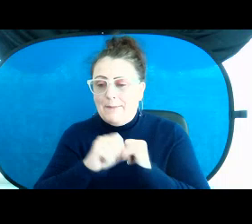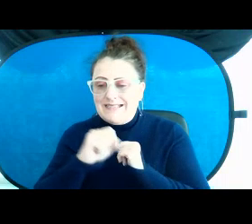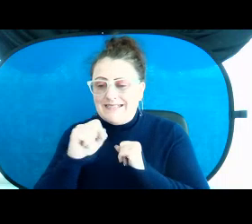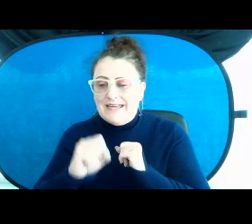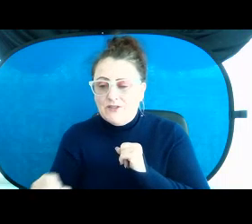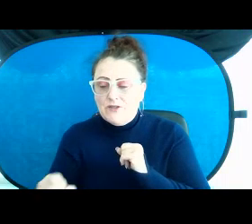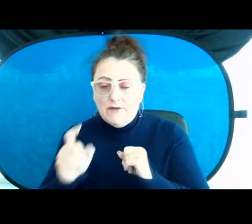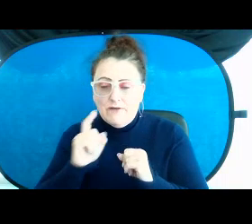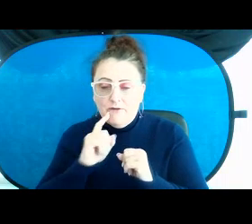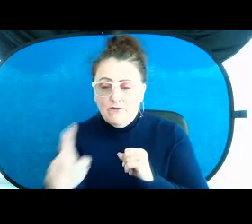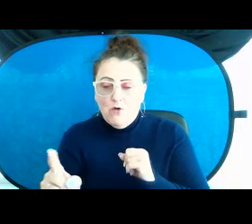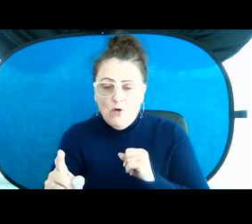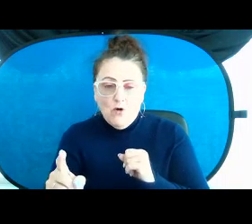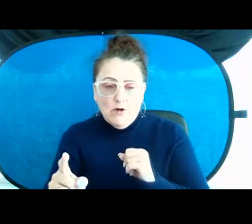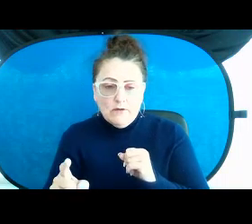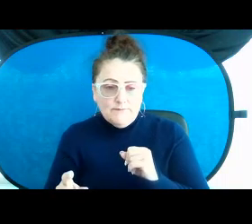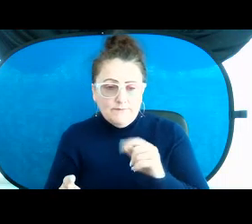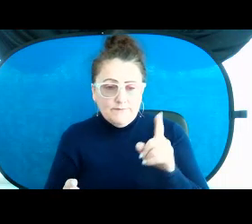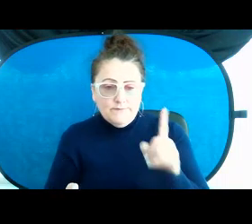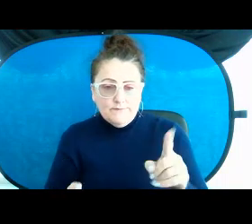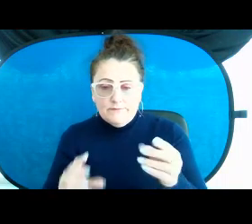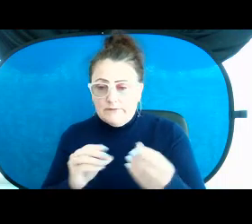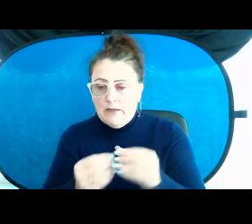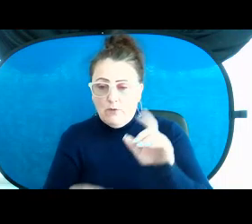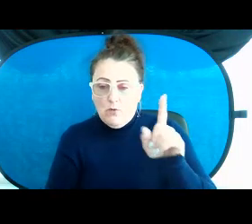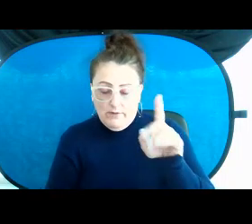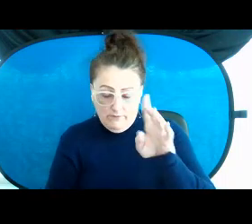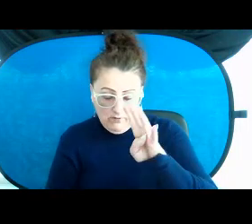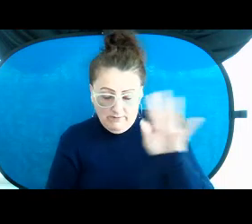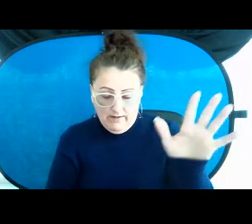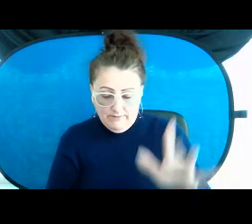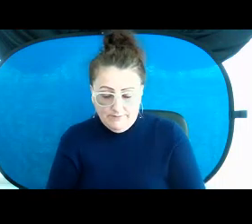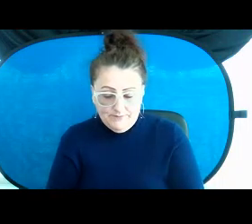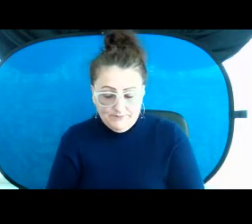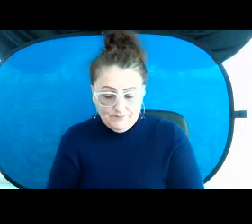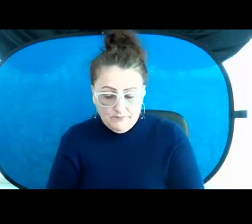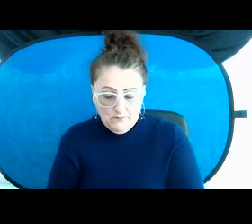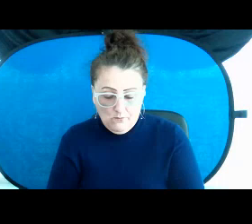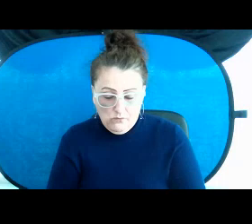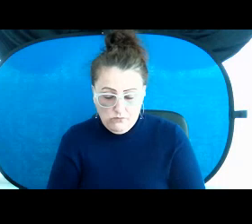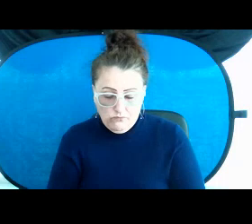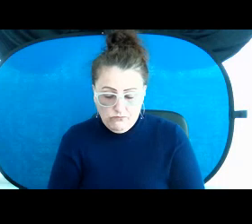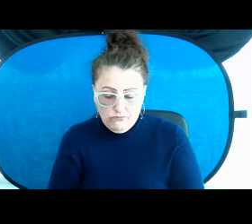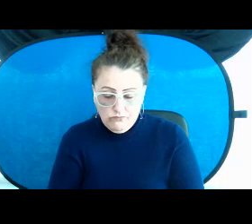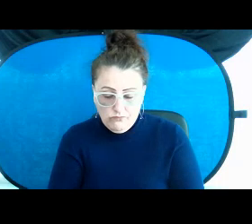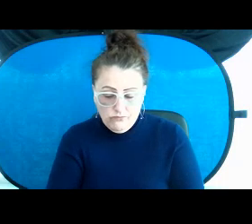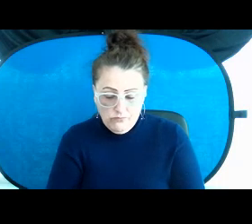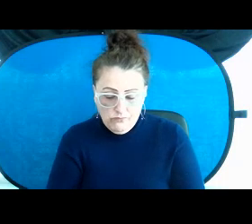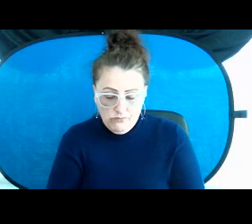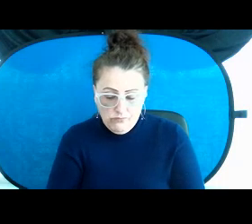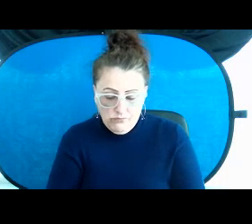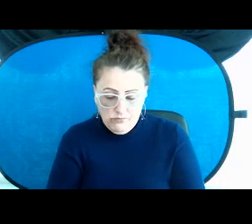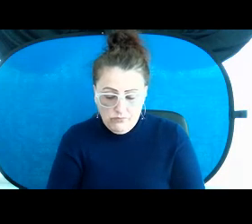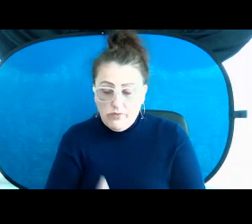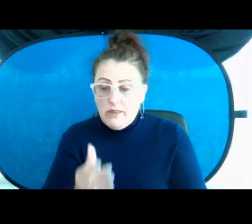multi-funded Trade Corridor Enhancement Program, Local Partnership Formulaic Program, Proposition 1B Trade Corridors